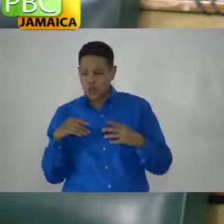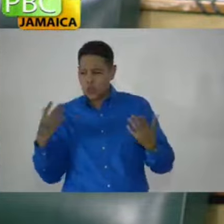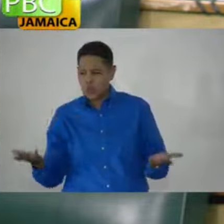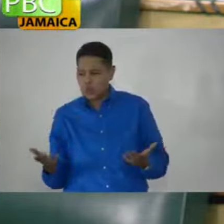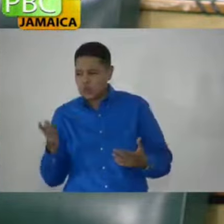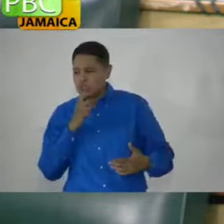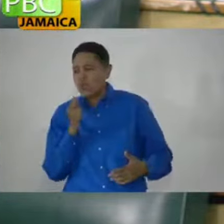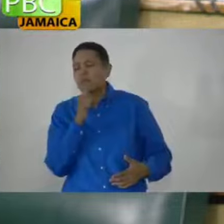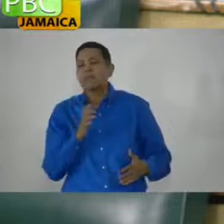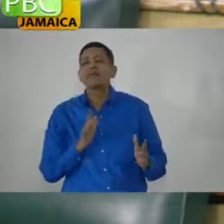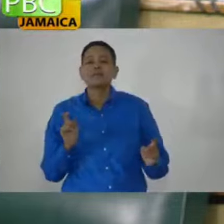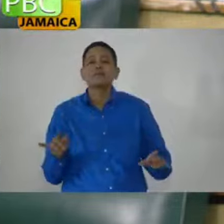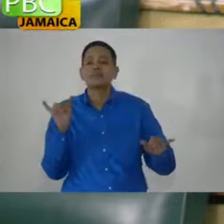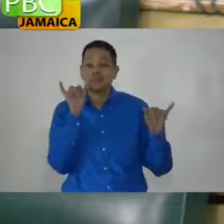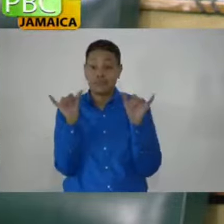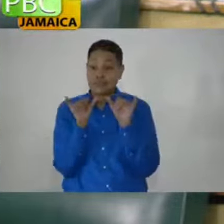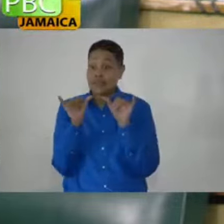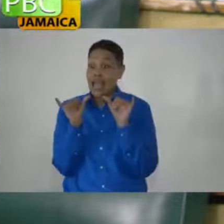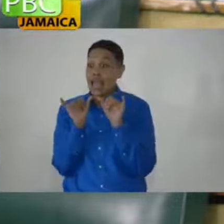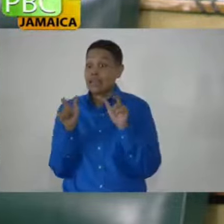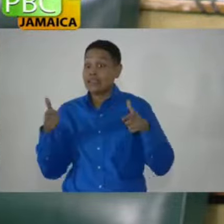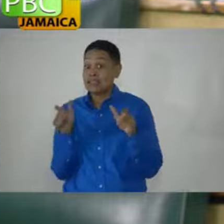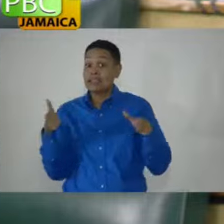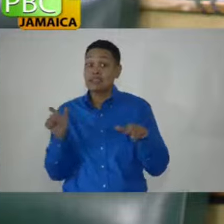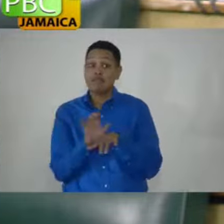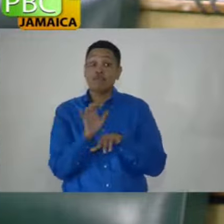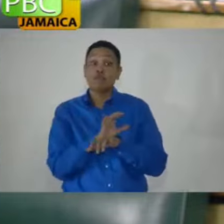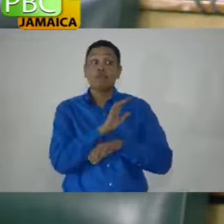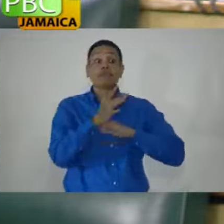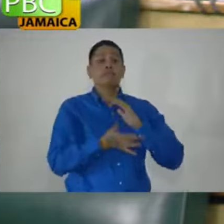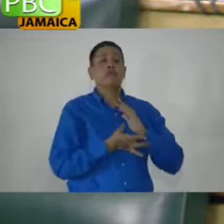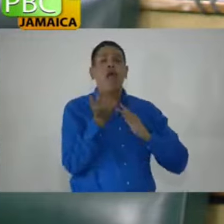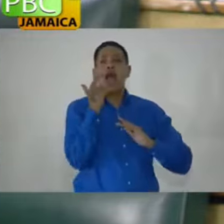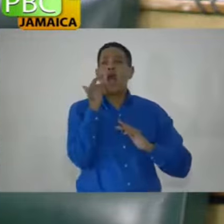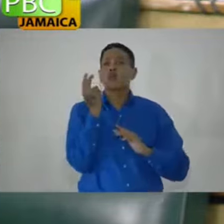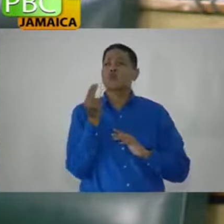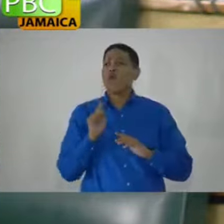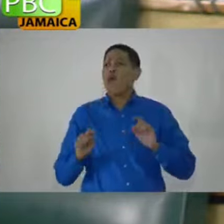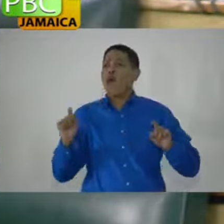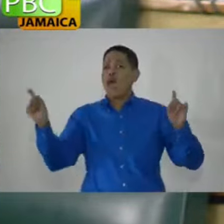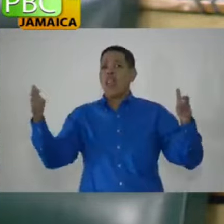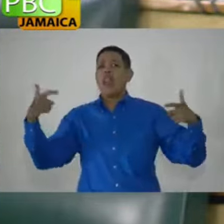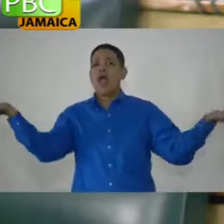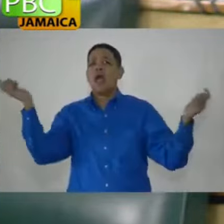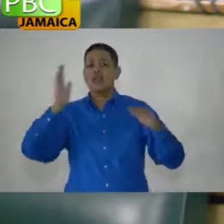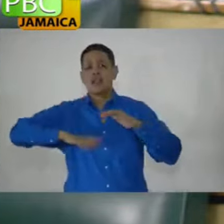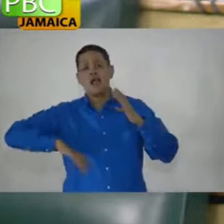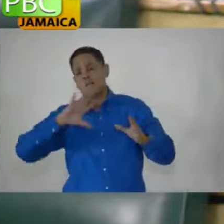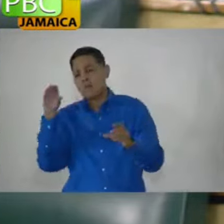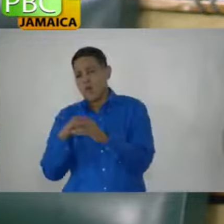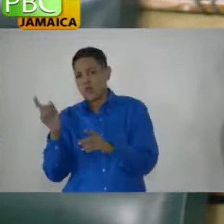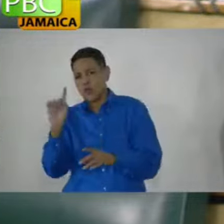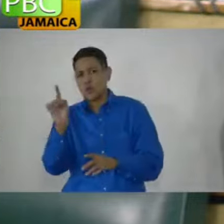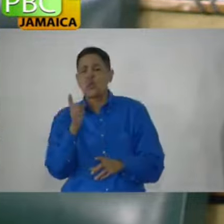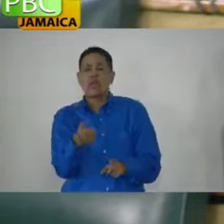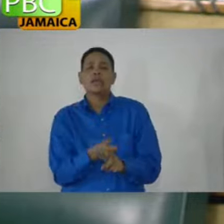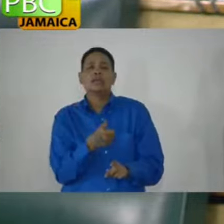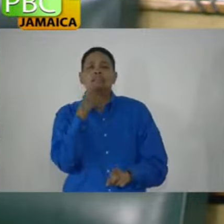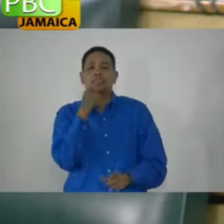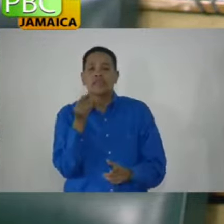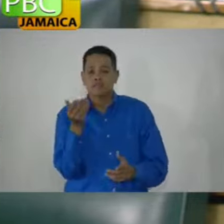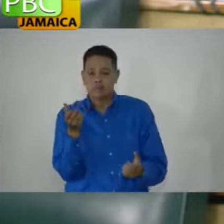So, Madam Speaker, the size of Jamaica's digital economy is larger than the portion on which